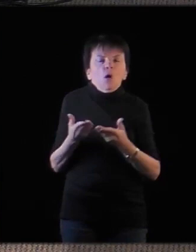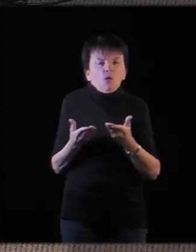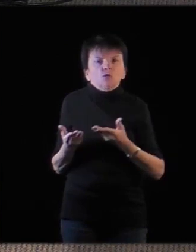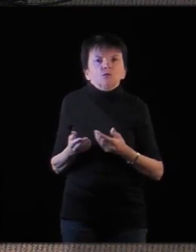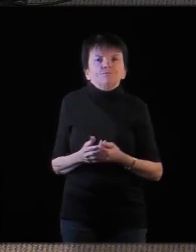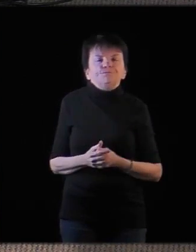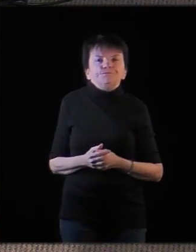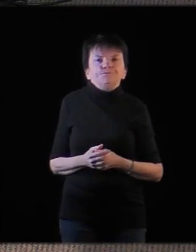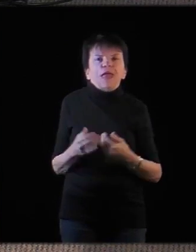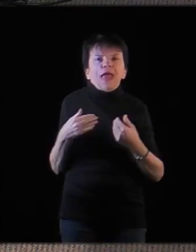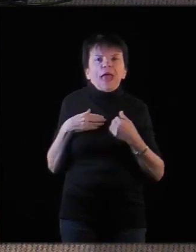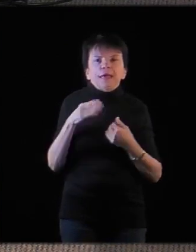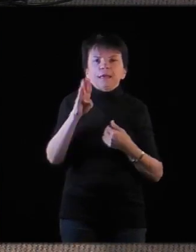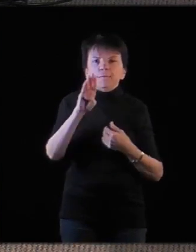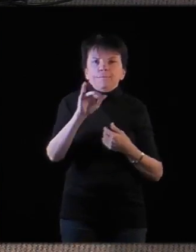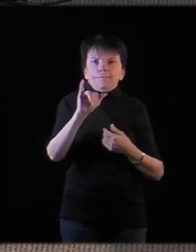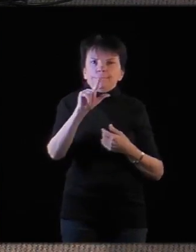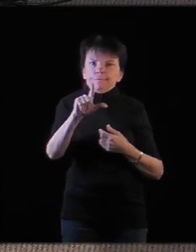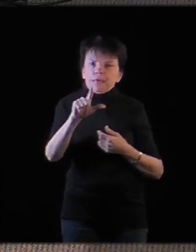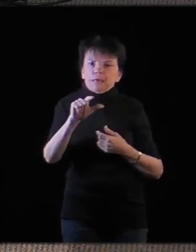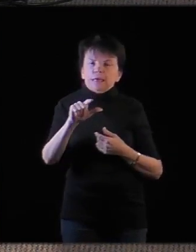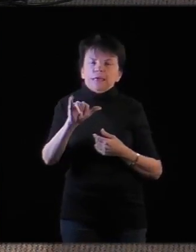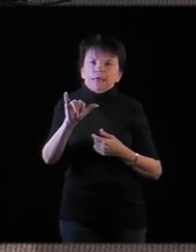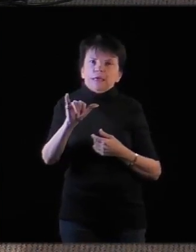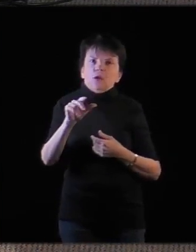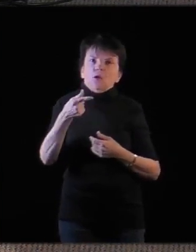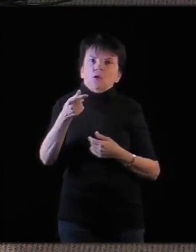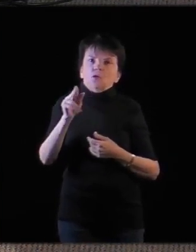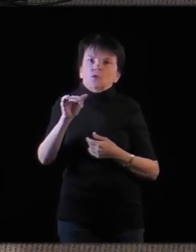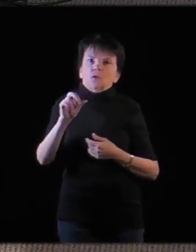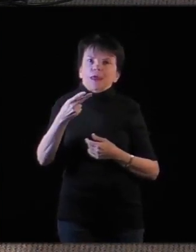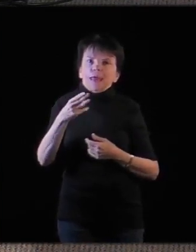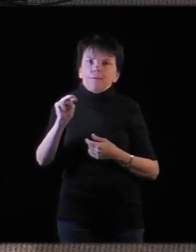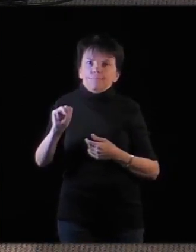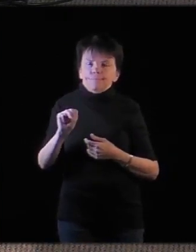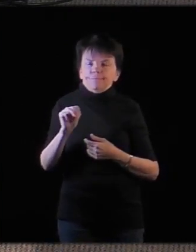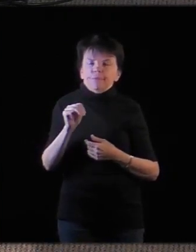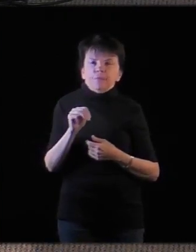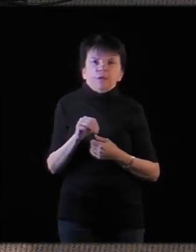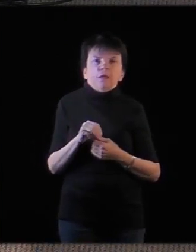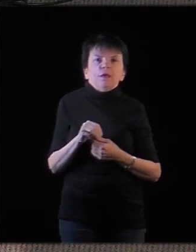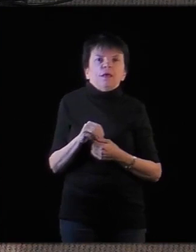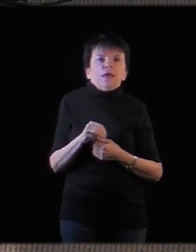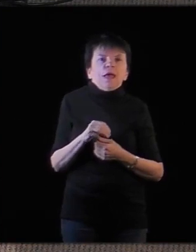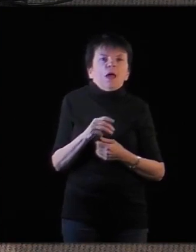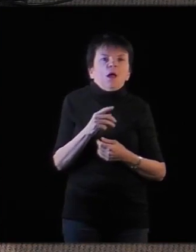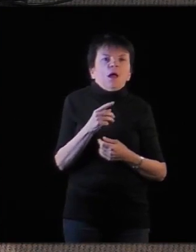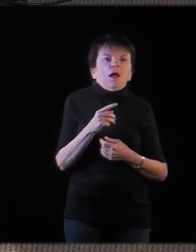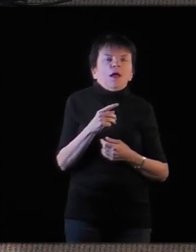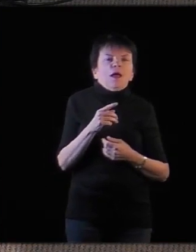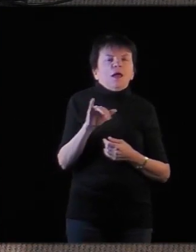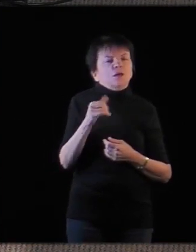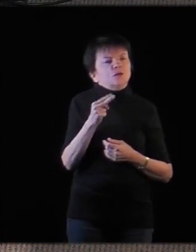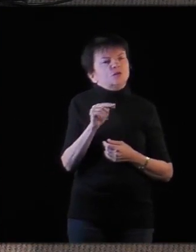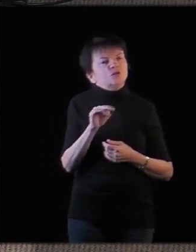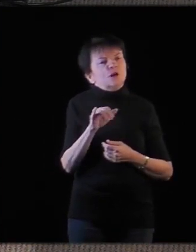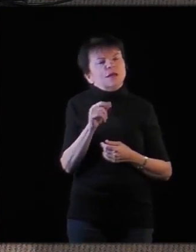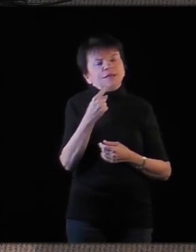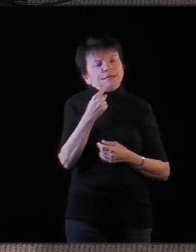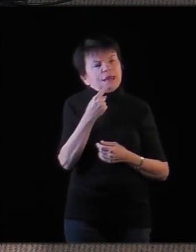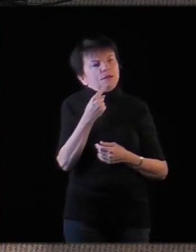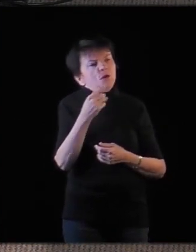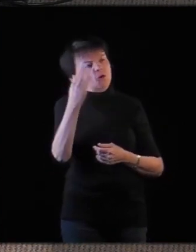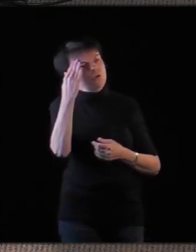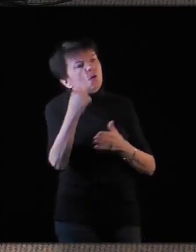show. At one point, there was a lull in the conversation, and Johnny said, and I quote, you know what, Billy? I bet